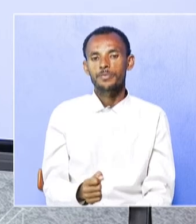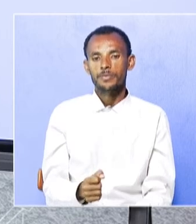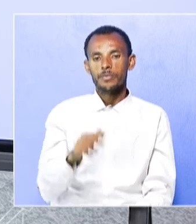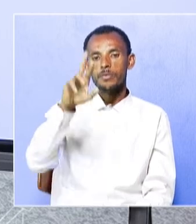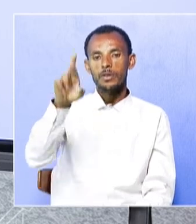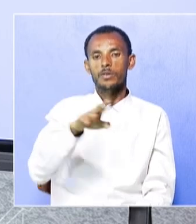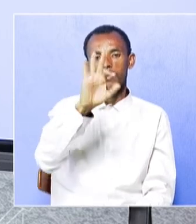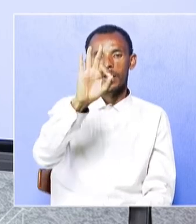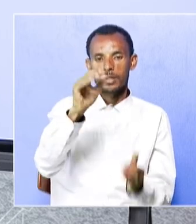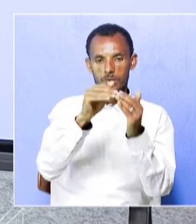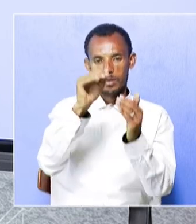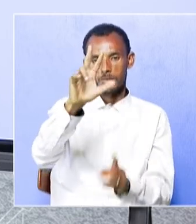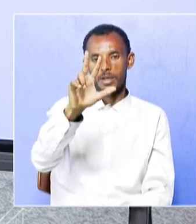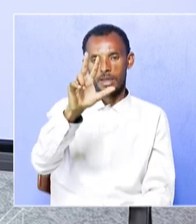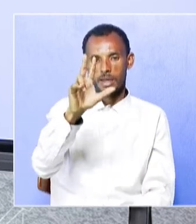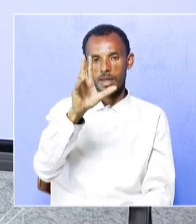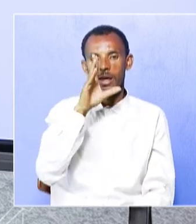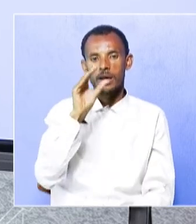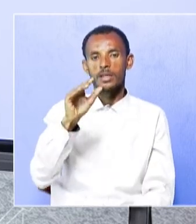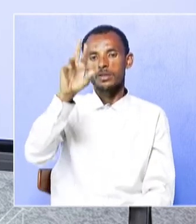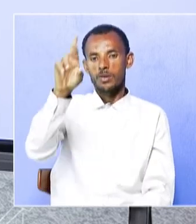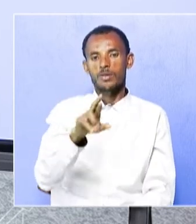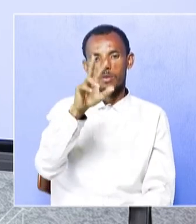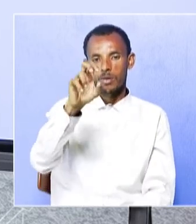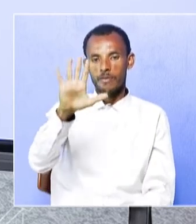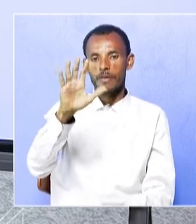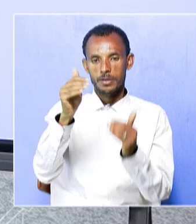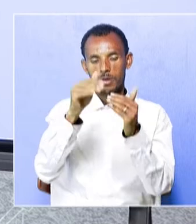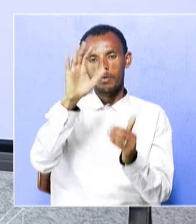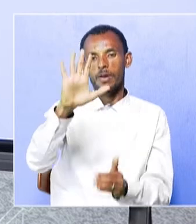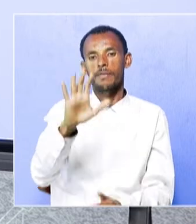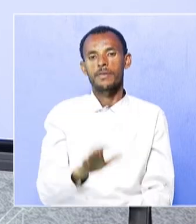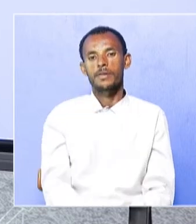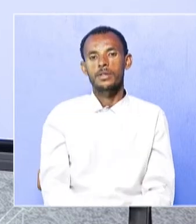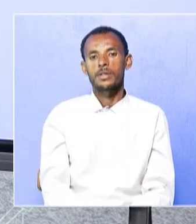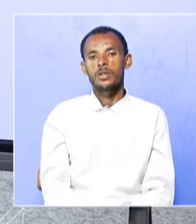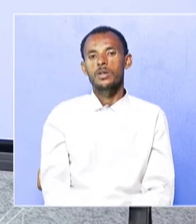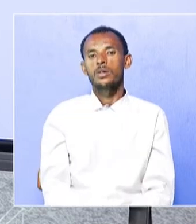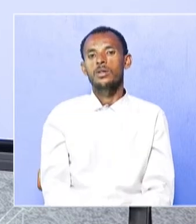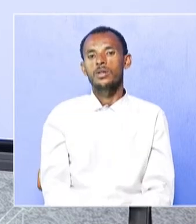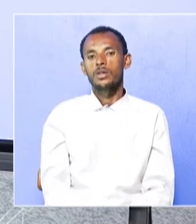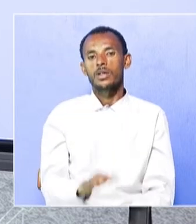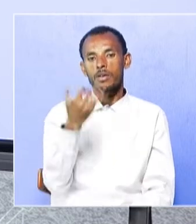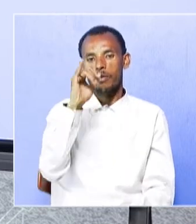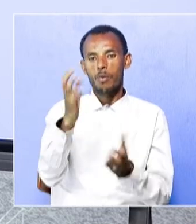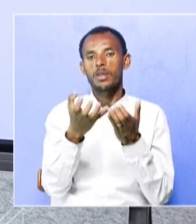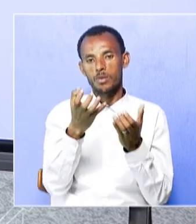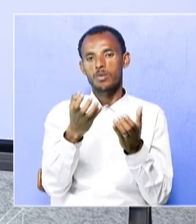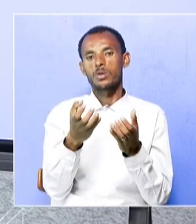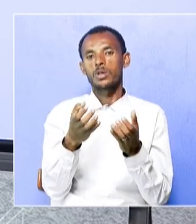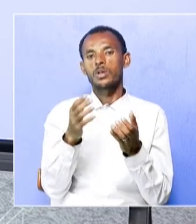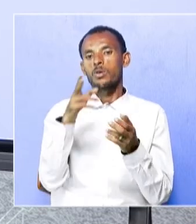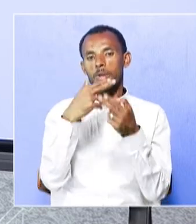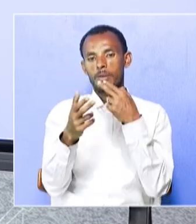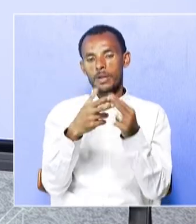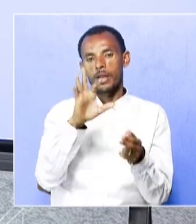Square root of 9 is 3 and the square root of 25 is 5. Okay, if you want, you can also